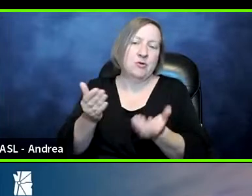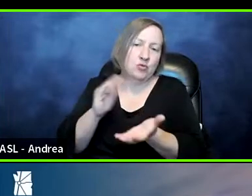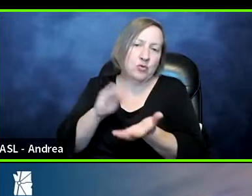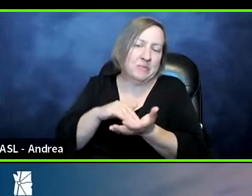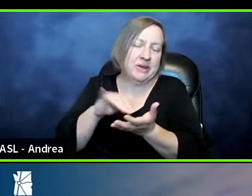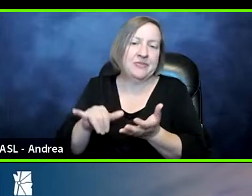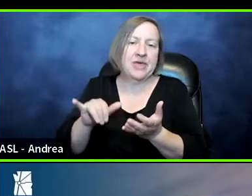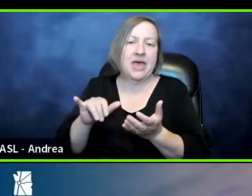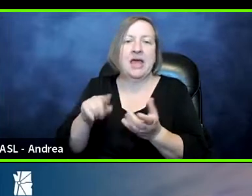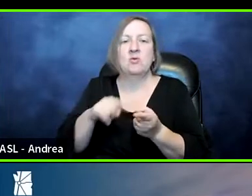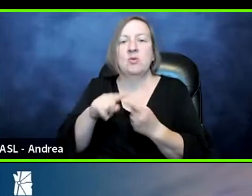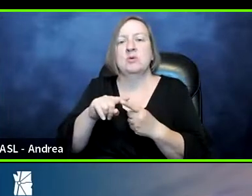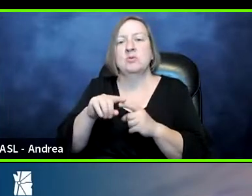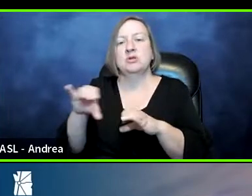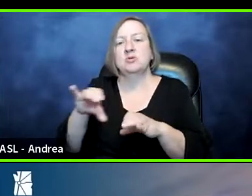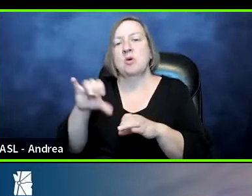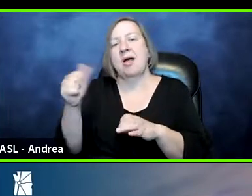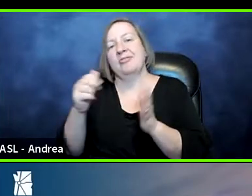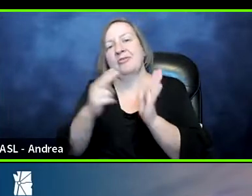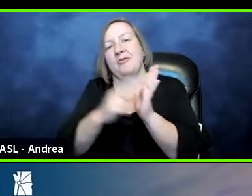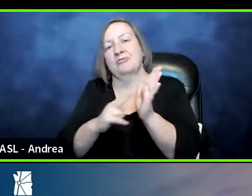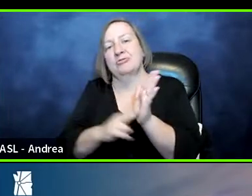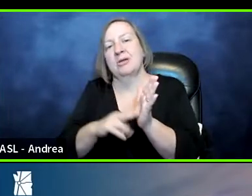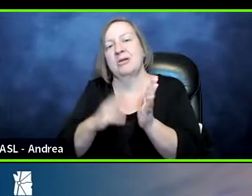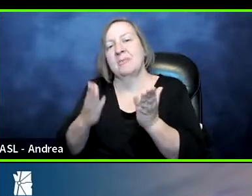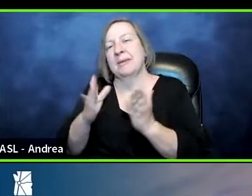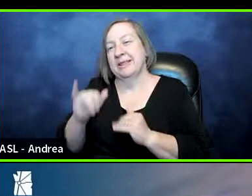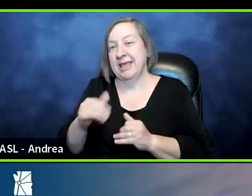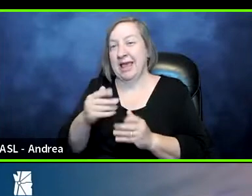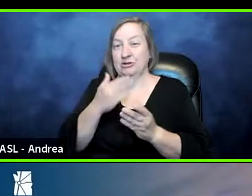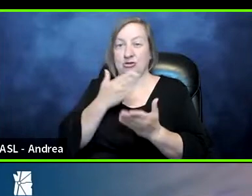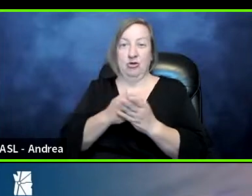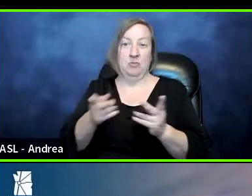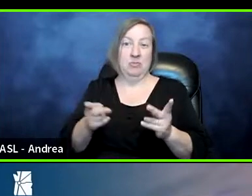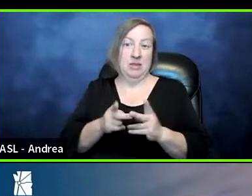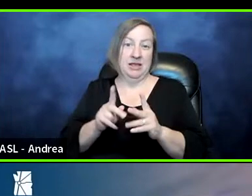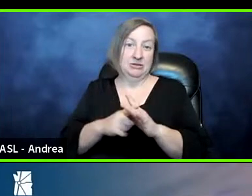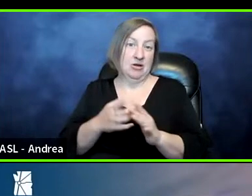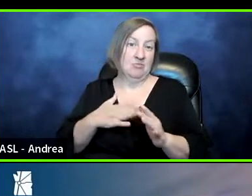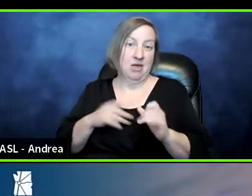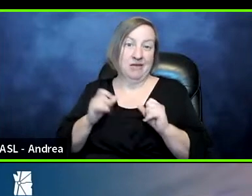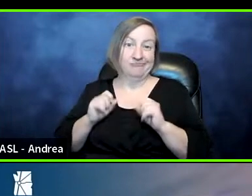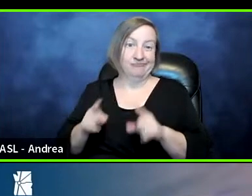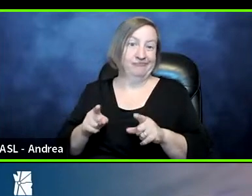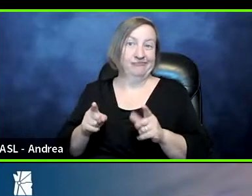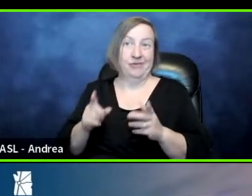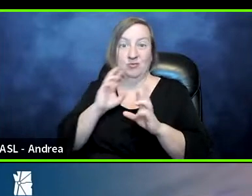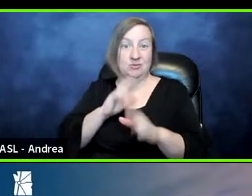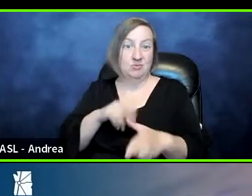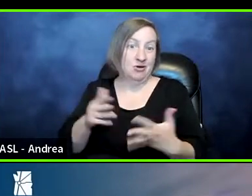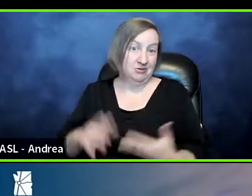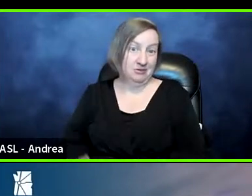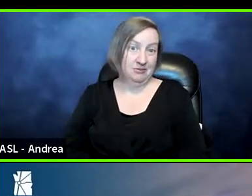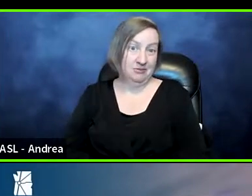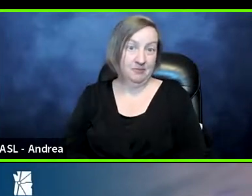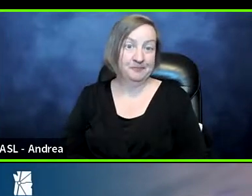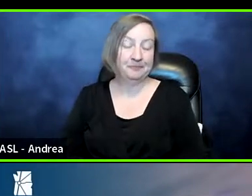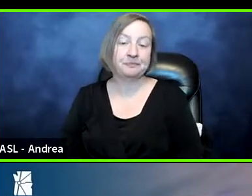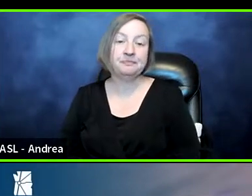the other contracting, but maybe that's just a place to start. And that would just be my off the cuff response.